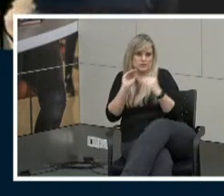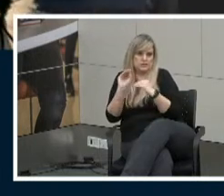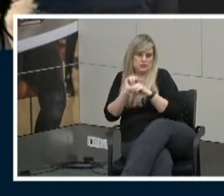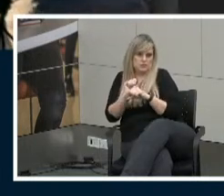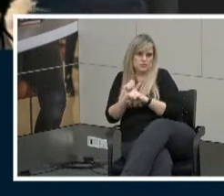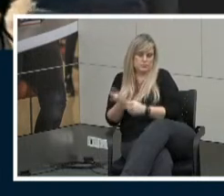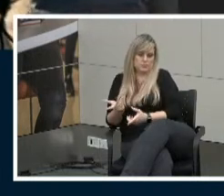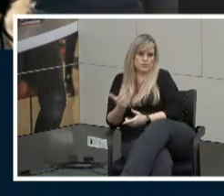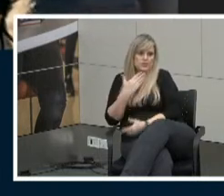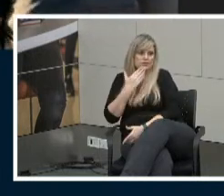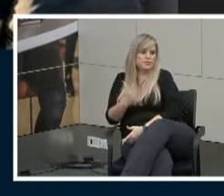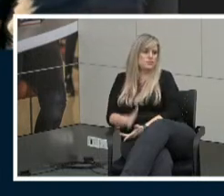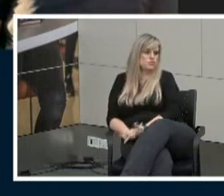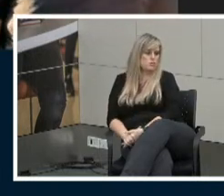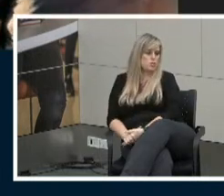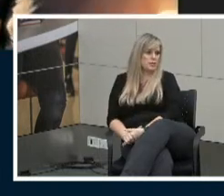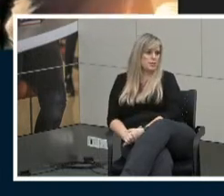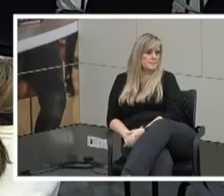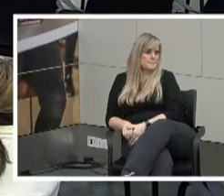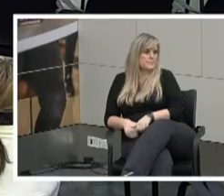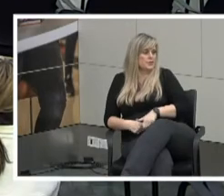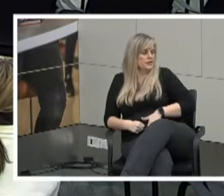you thank